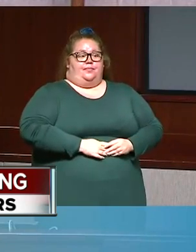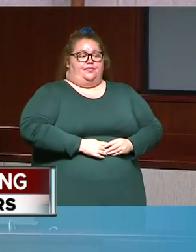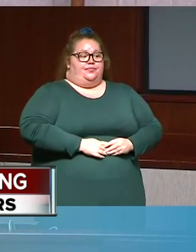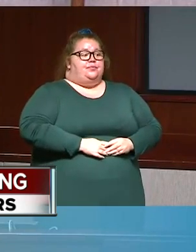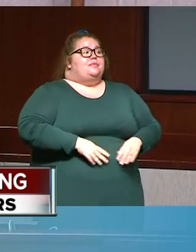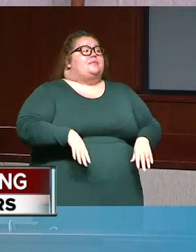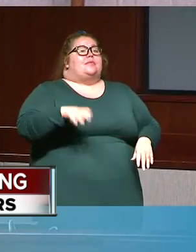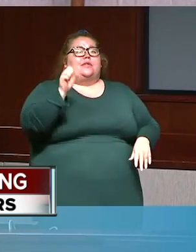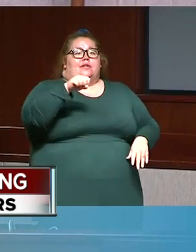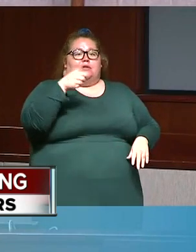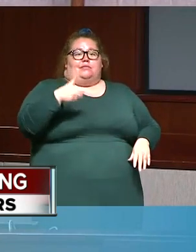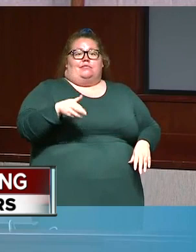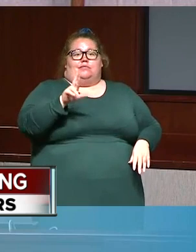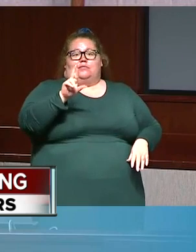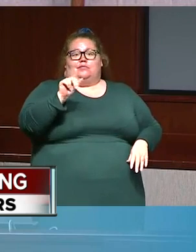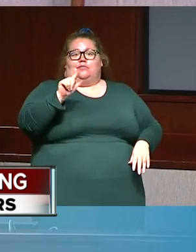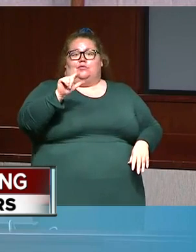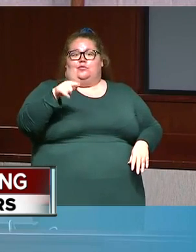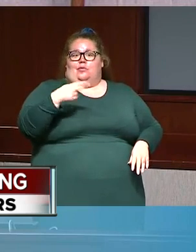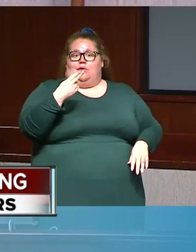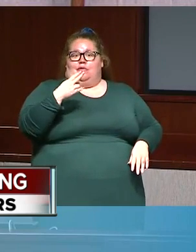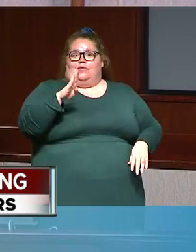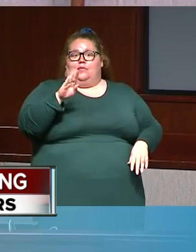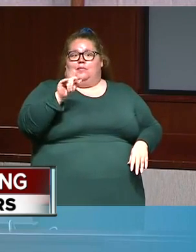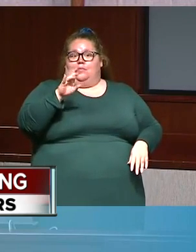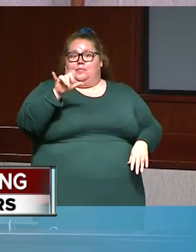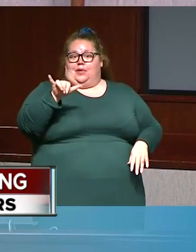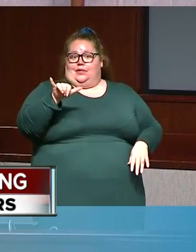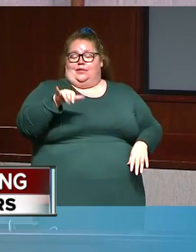Yes, hi, it's Ralph Bailey. Good morning. Go ahead.